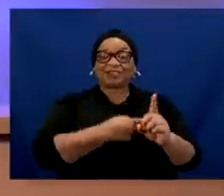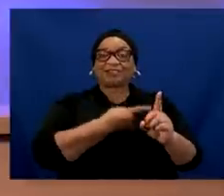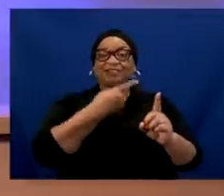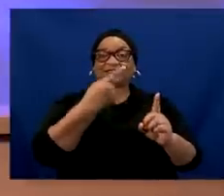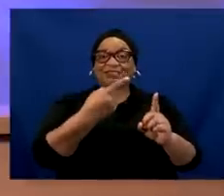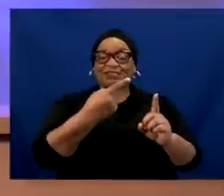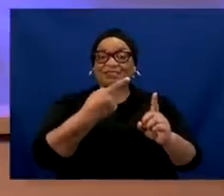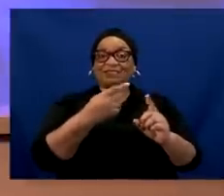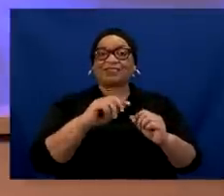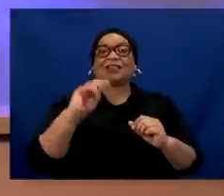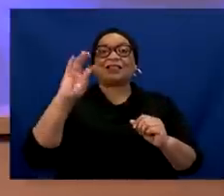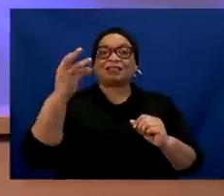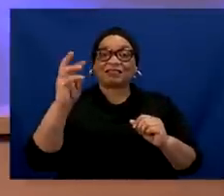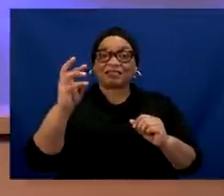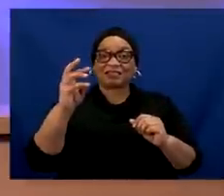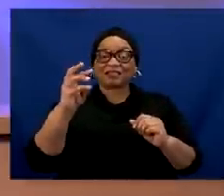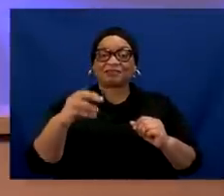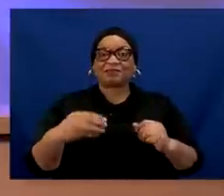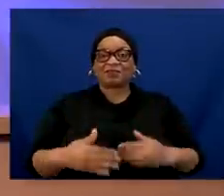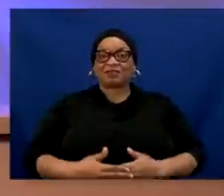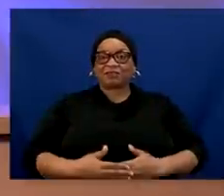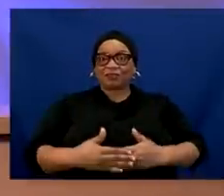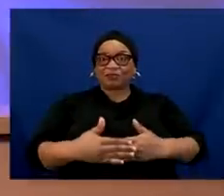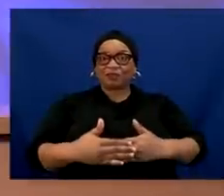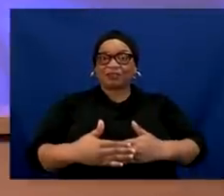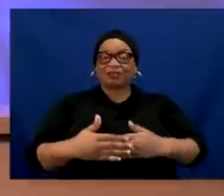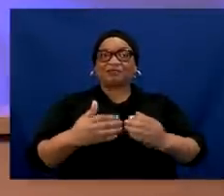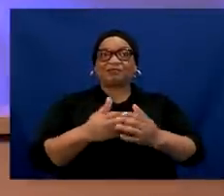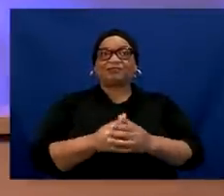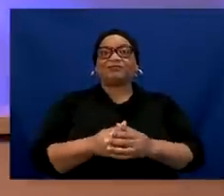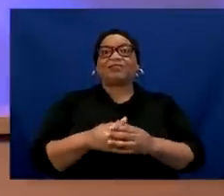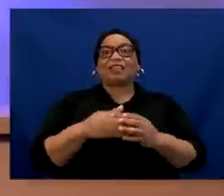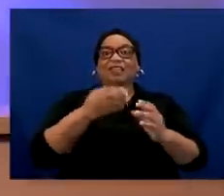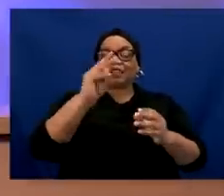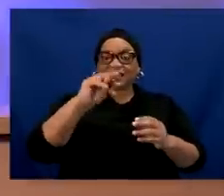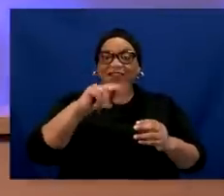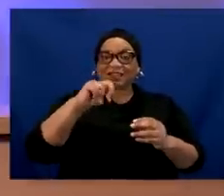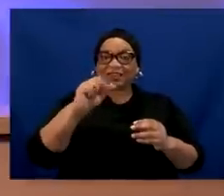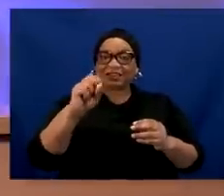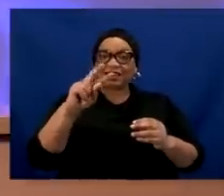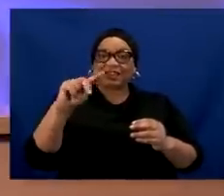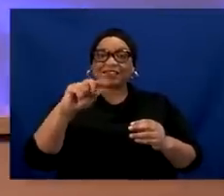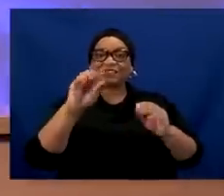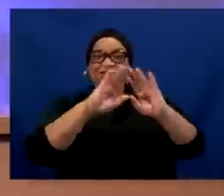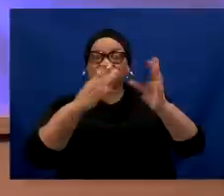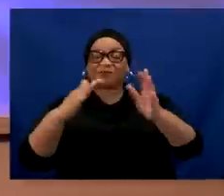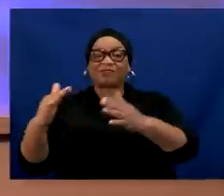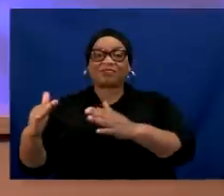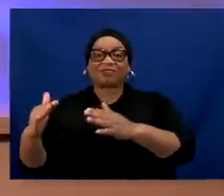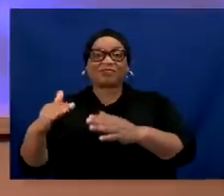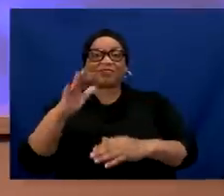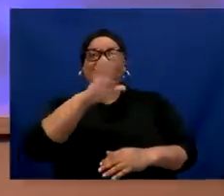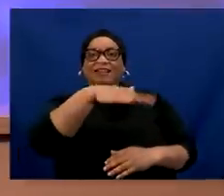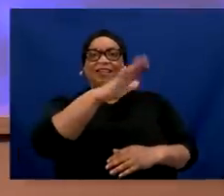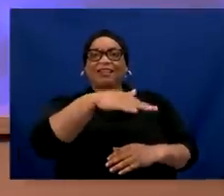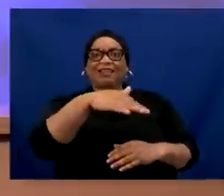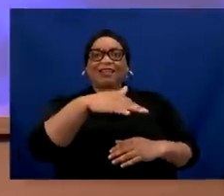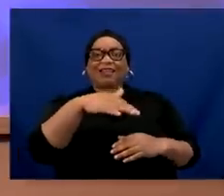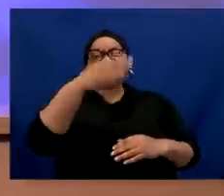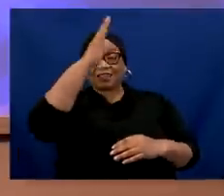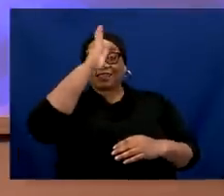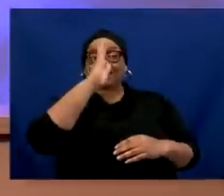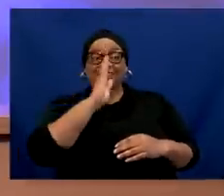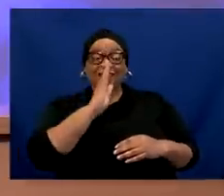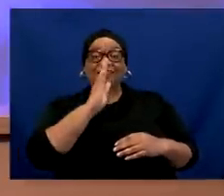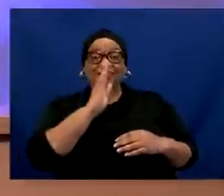a virgin pledged to a man named Joseph in Nazareth, a town in Galilee, and says, hey, God's about to hook